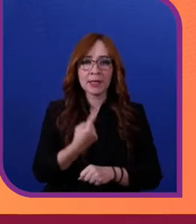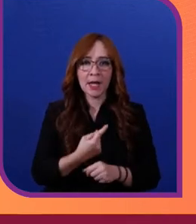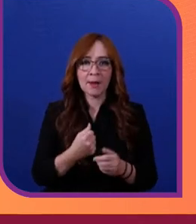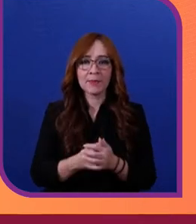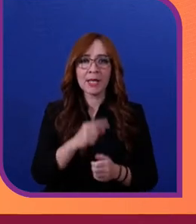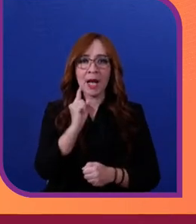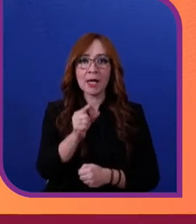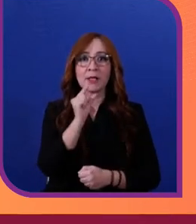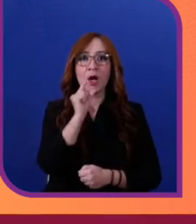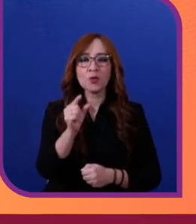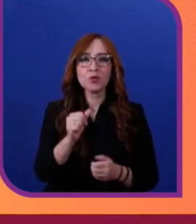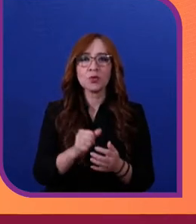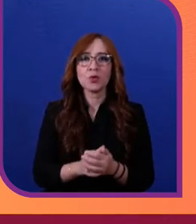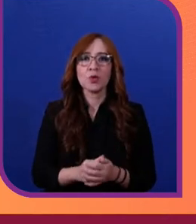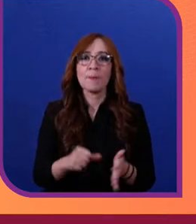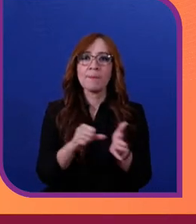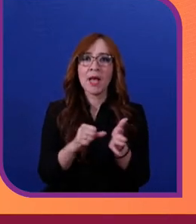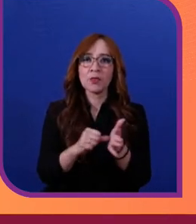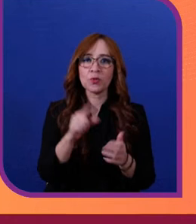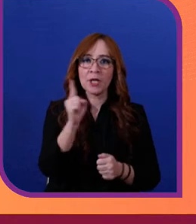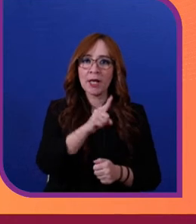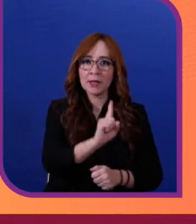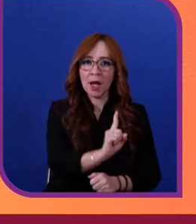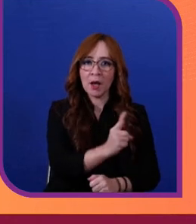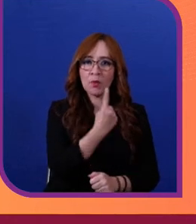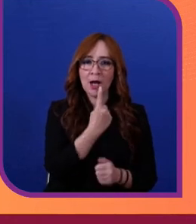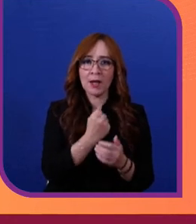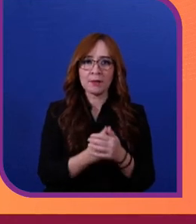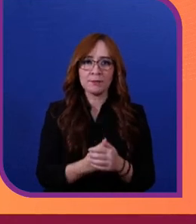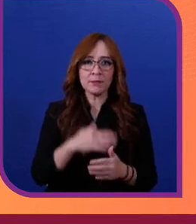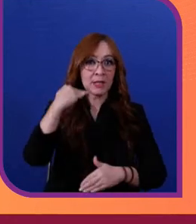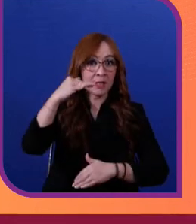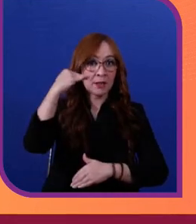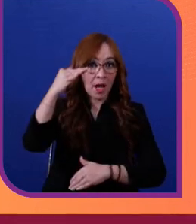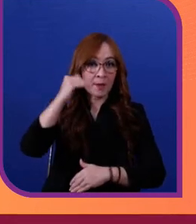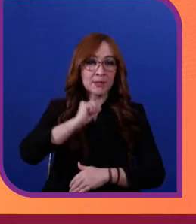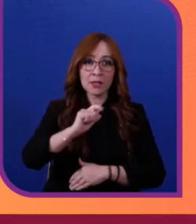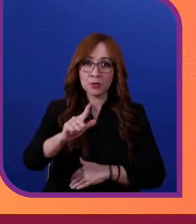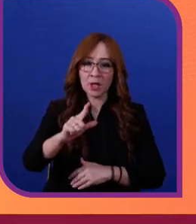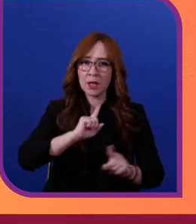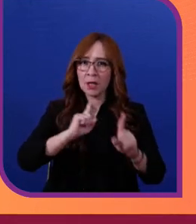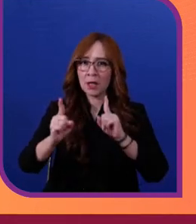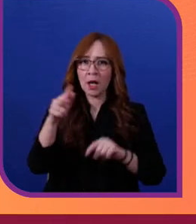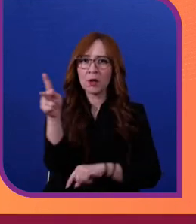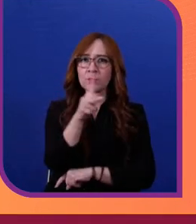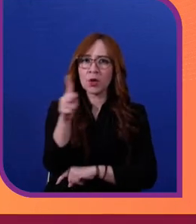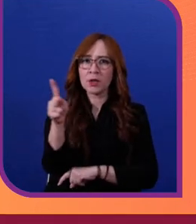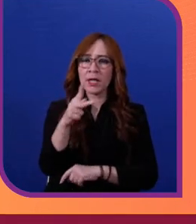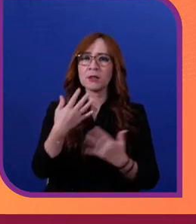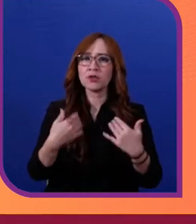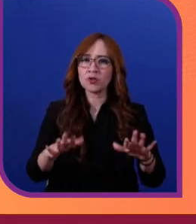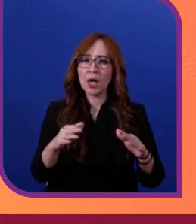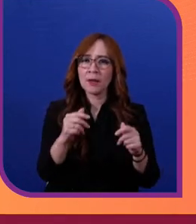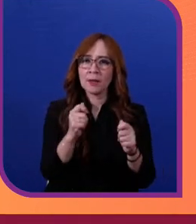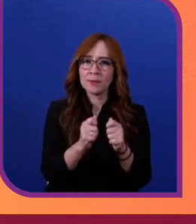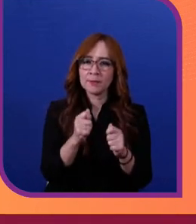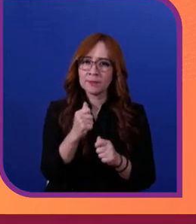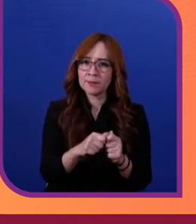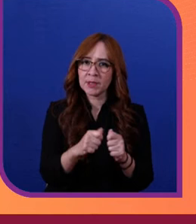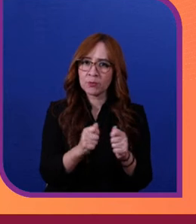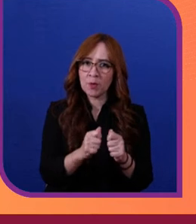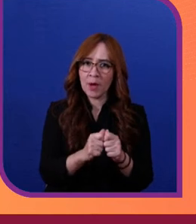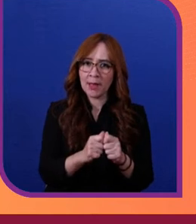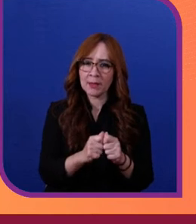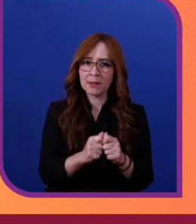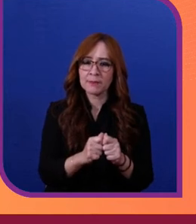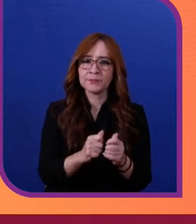and the next stage weekend structure the project properly dan become the project enabler for the project